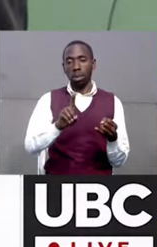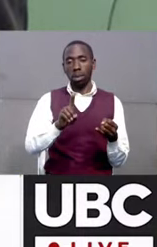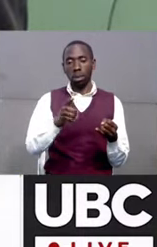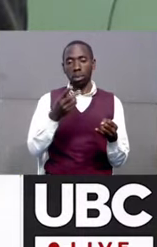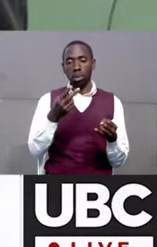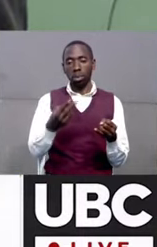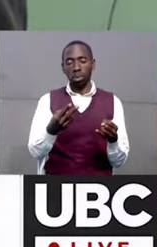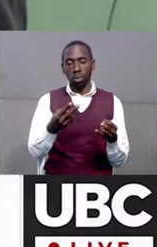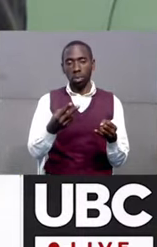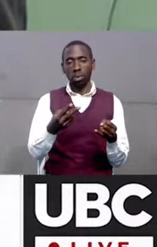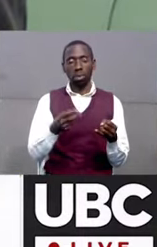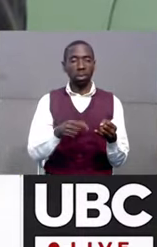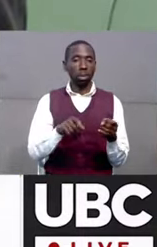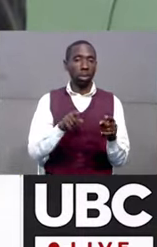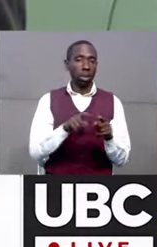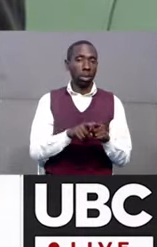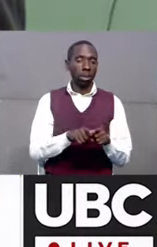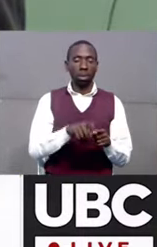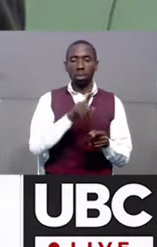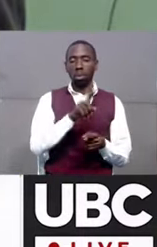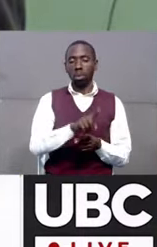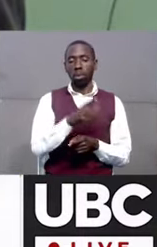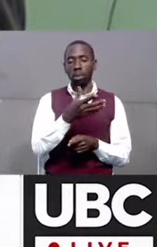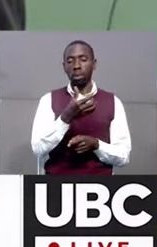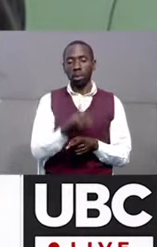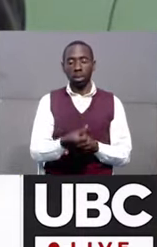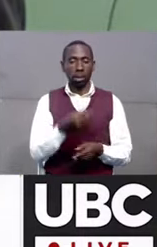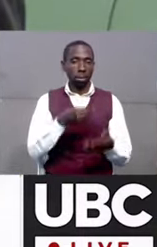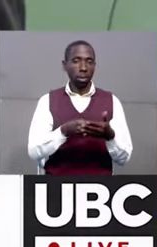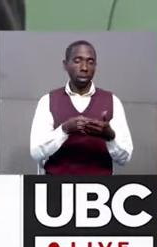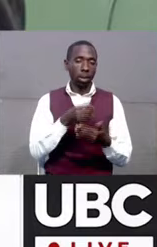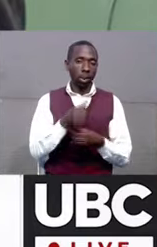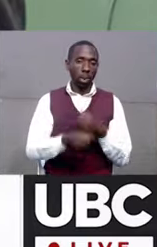012 and vote 156 for financial year